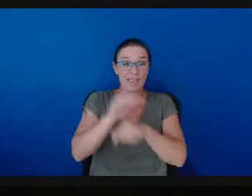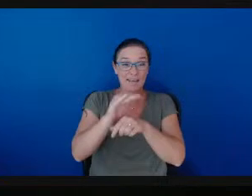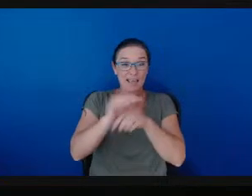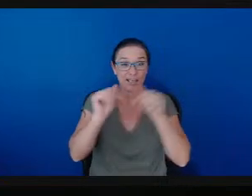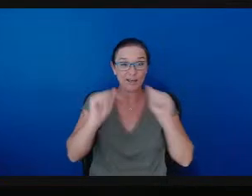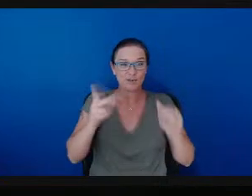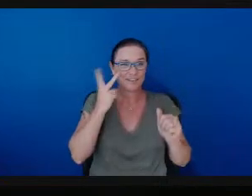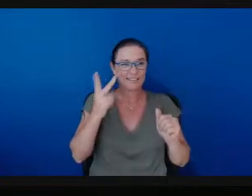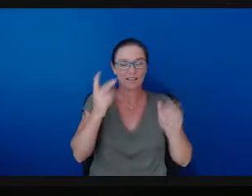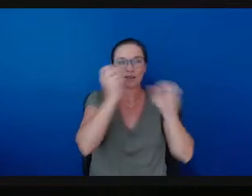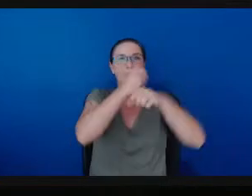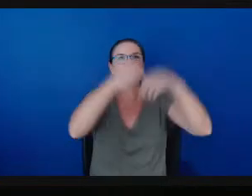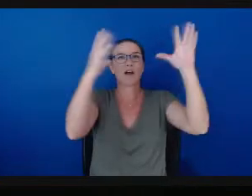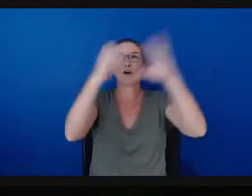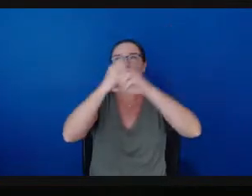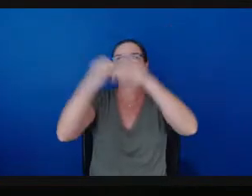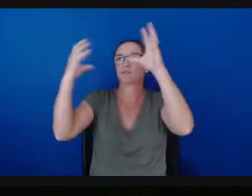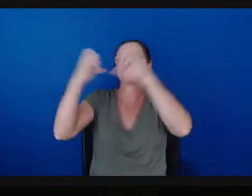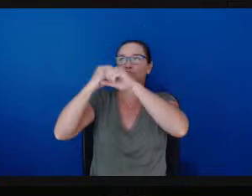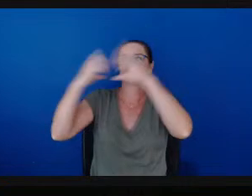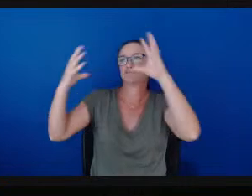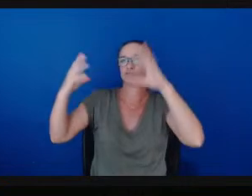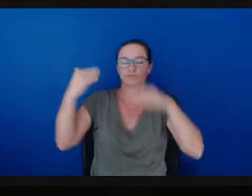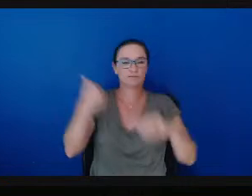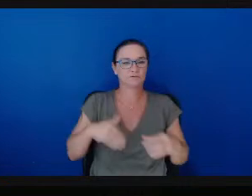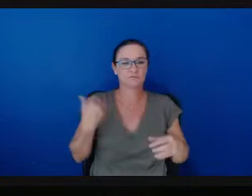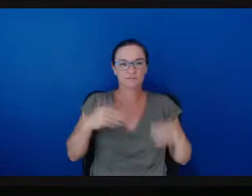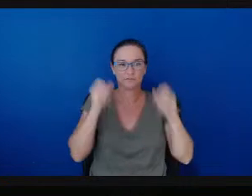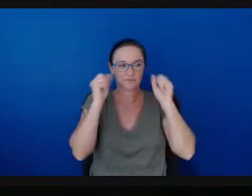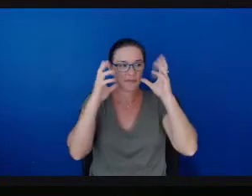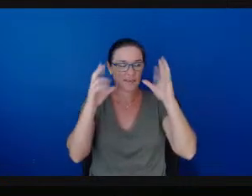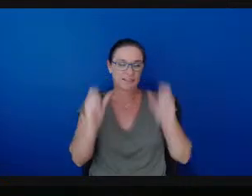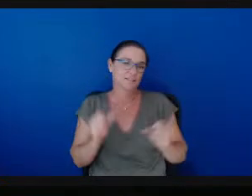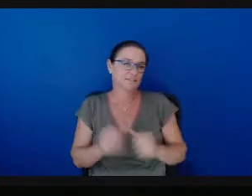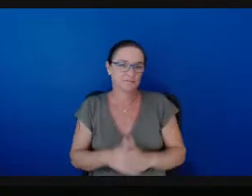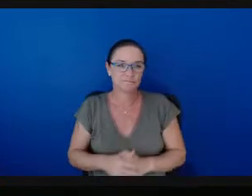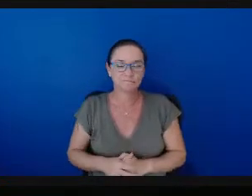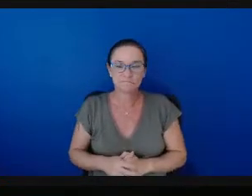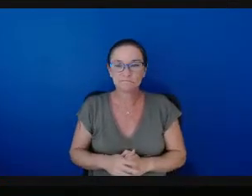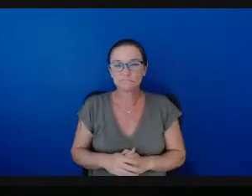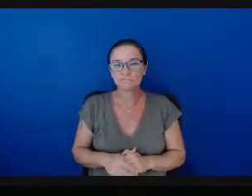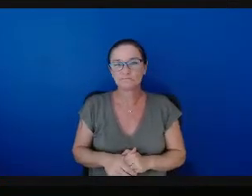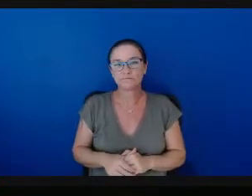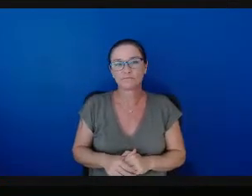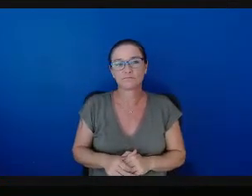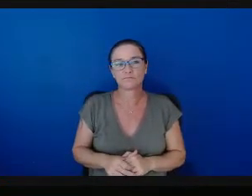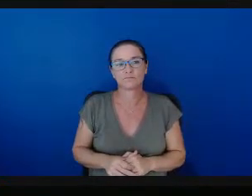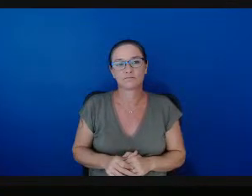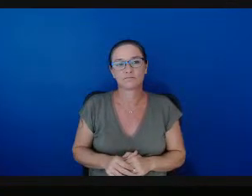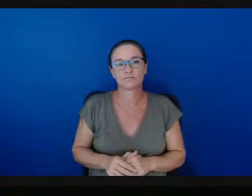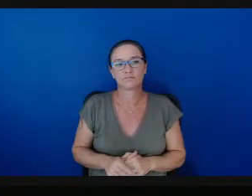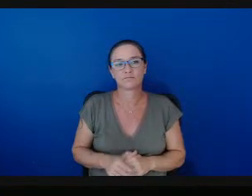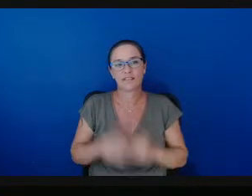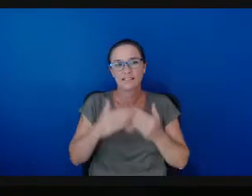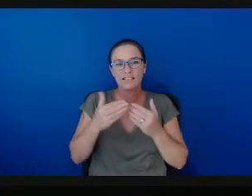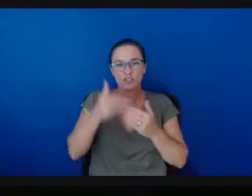fireworks show, a spray upwards of glowing bits of rock. Easier to